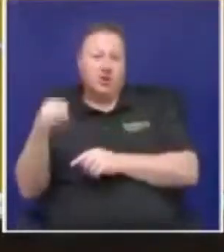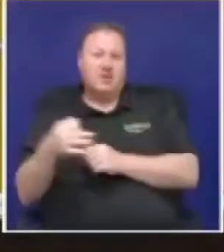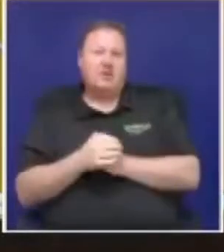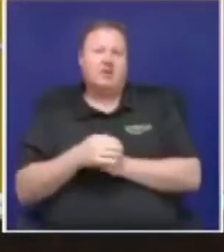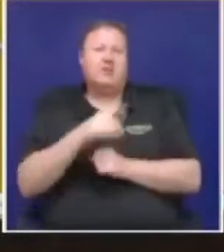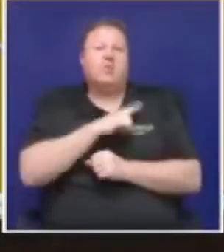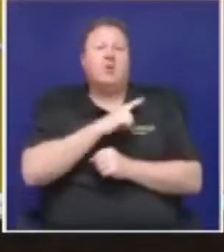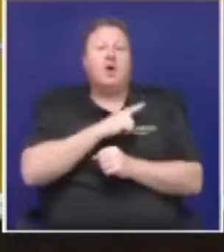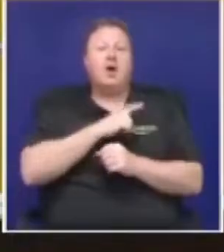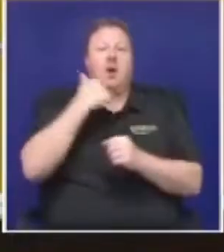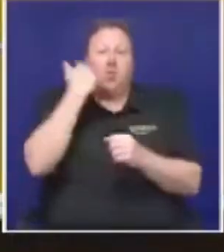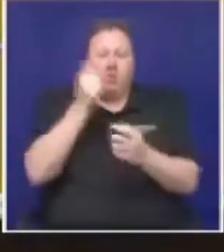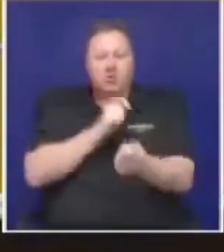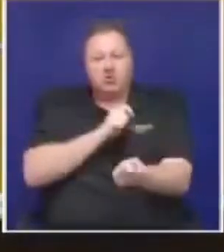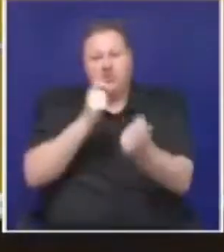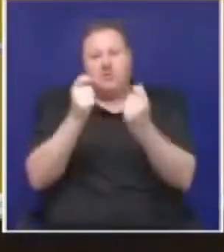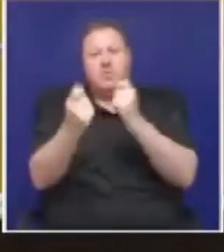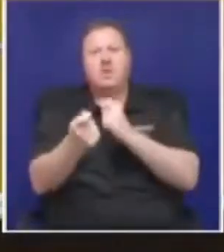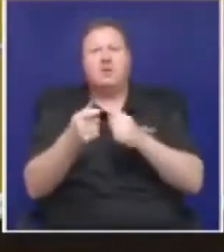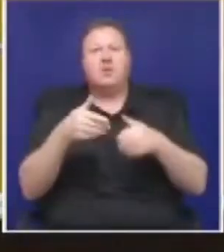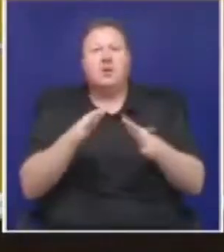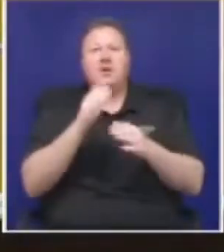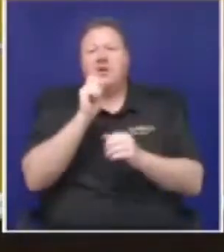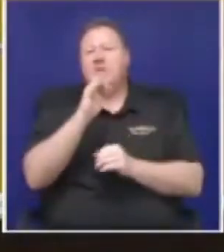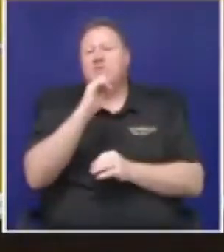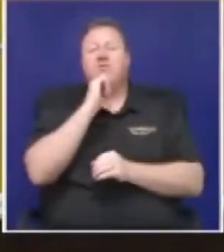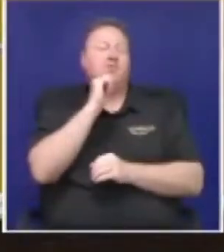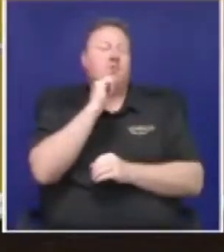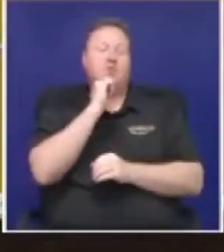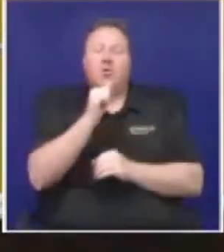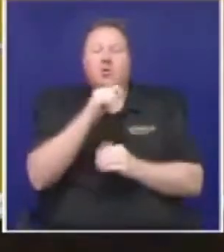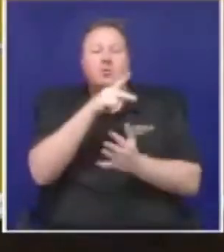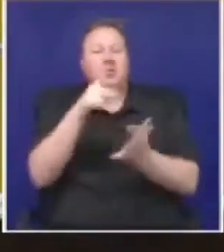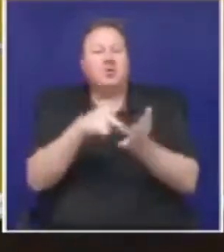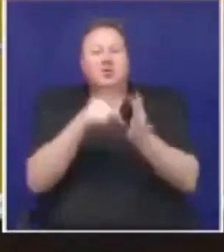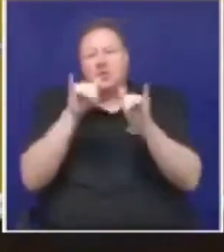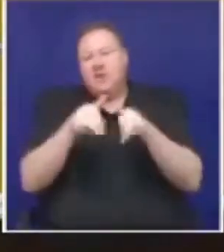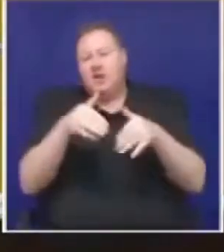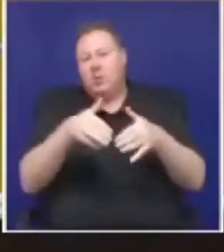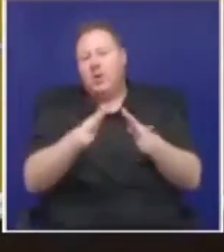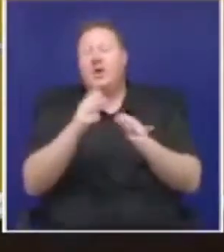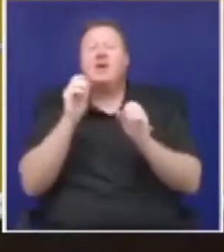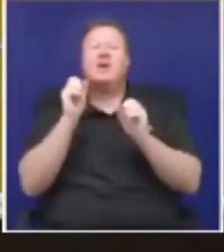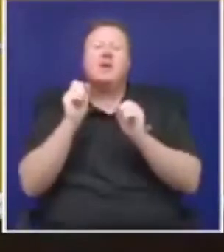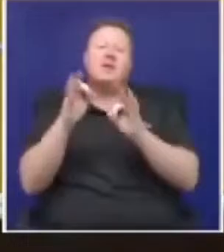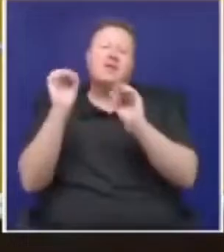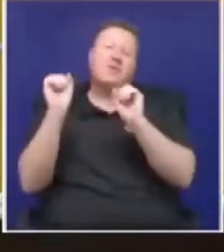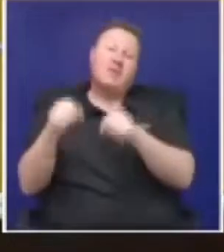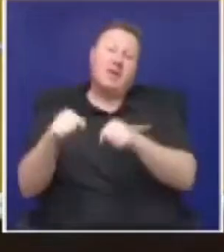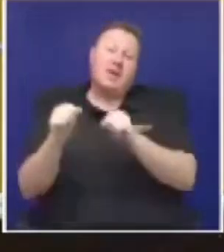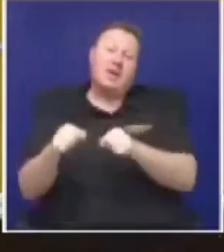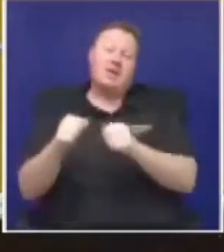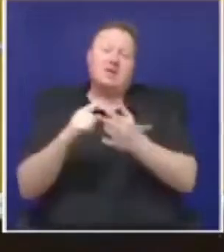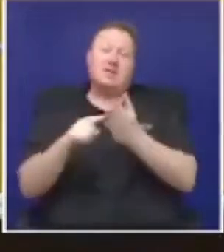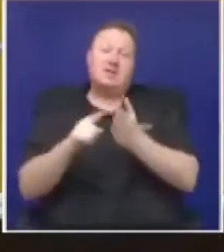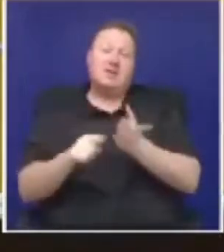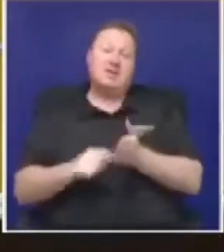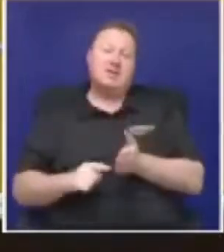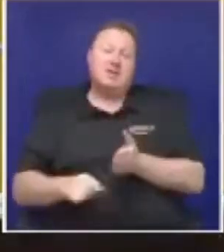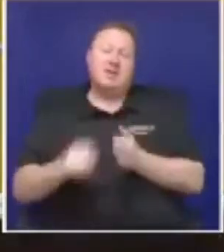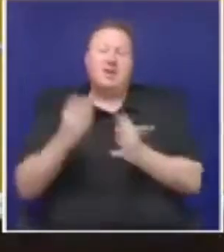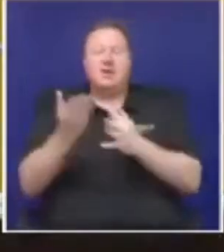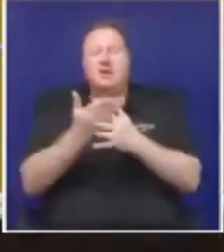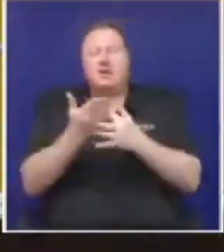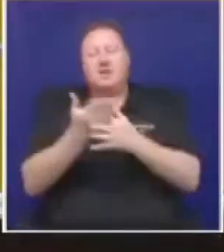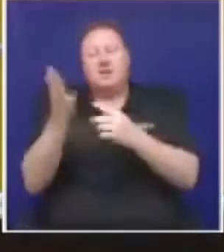intended transformative effect. If not, what is the position in this regard? If so, what are the relevant details in each